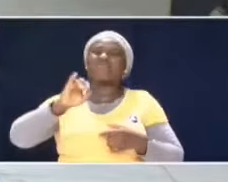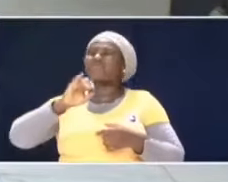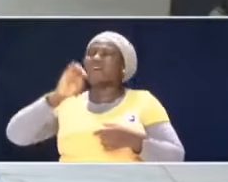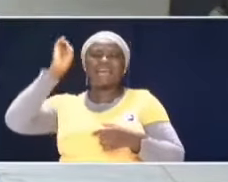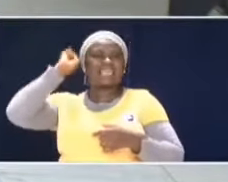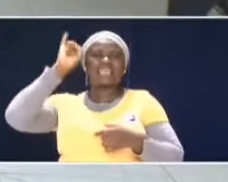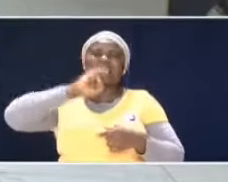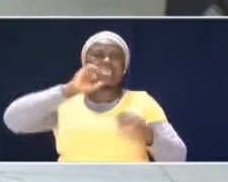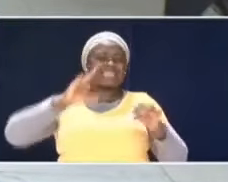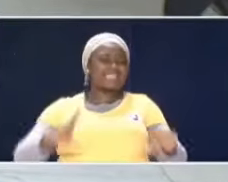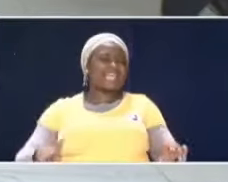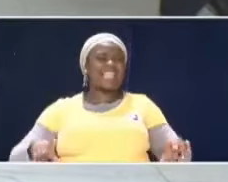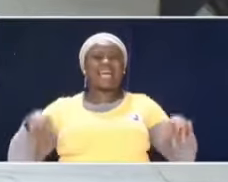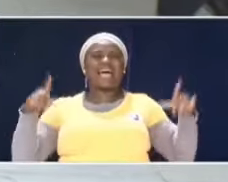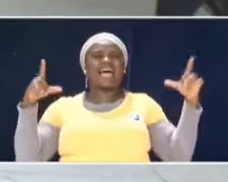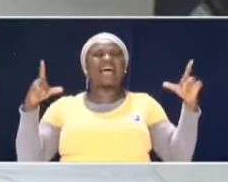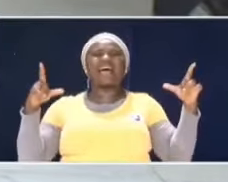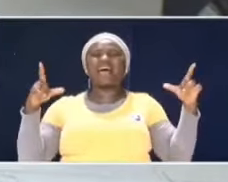forever.